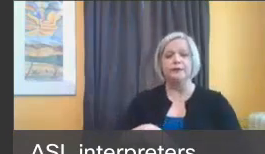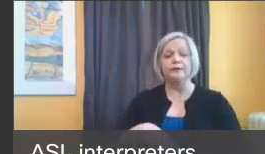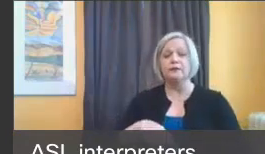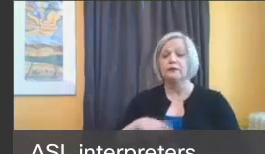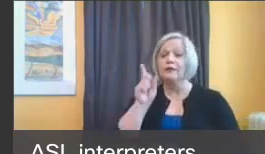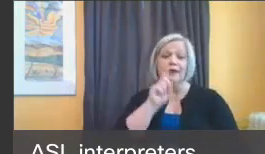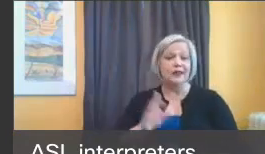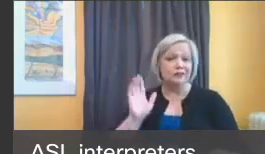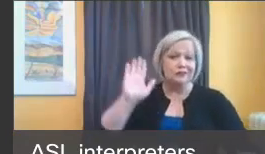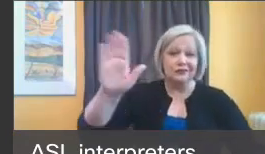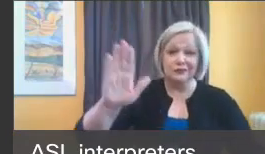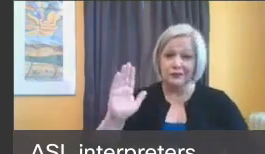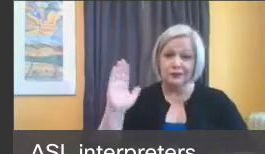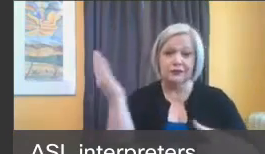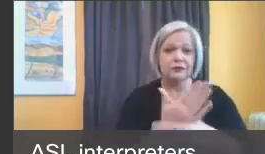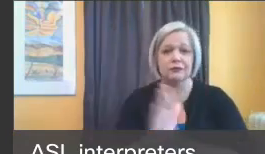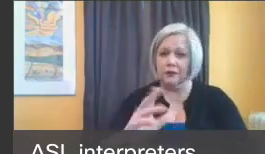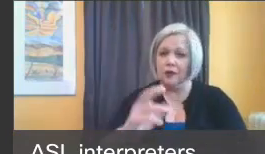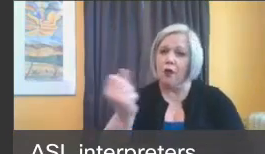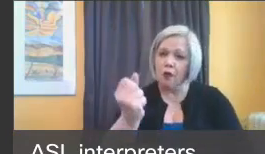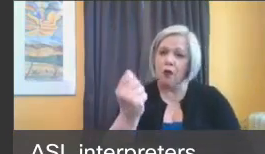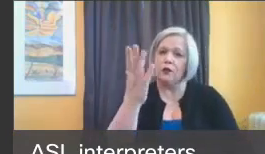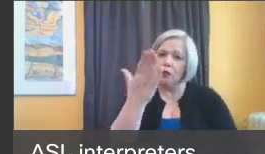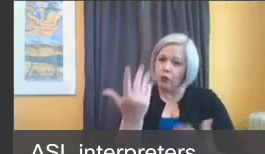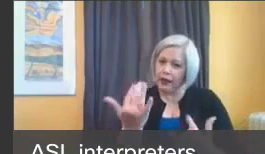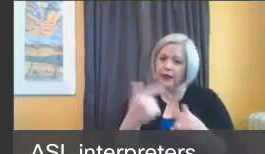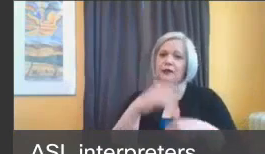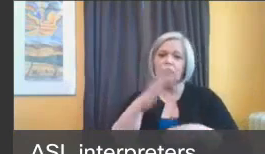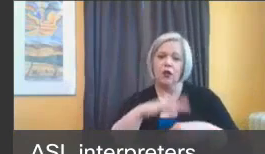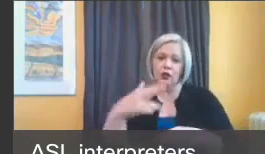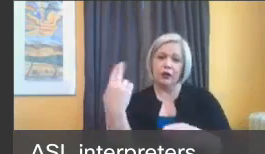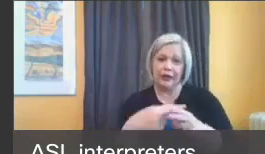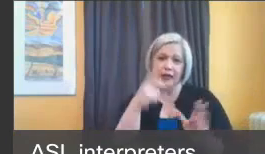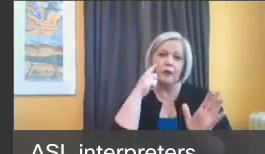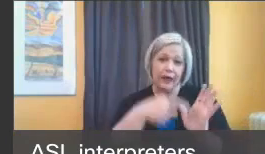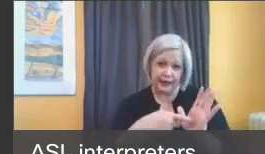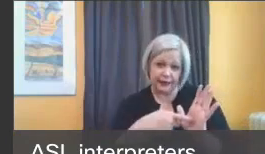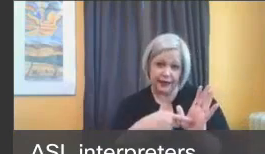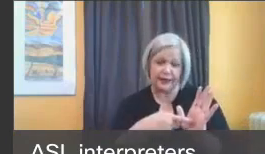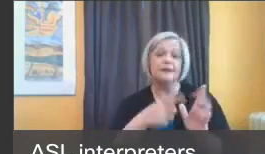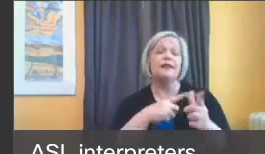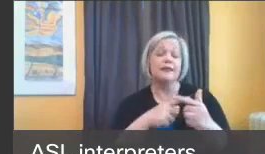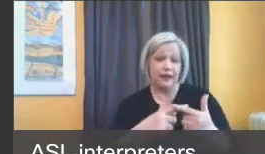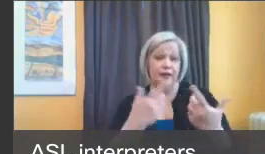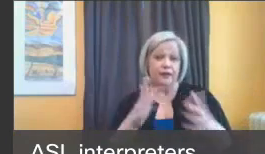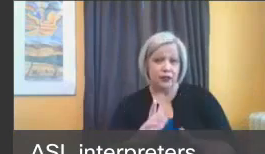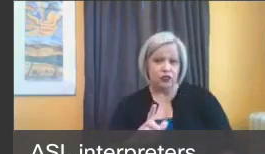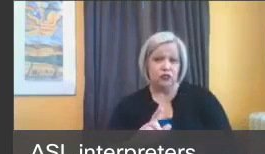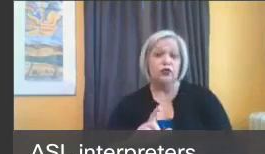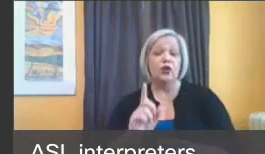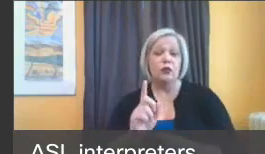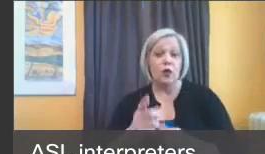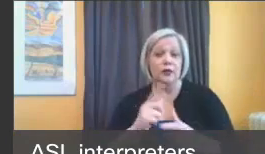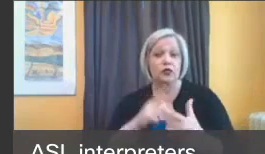by the chair before asking any question of the participants. Once recognized by the chair to speak, it will take a moment for